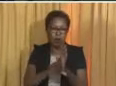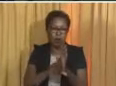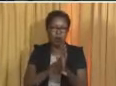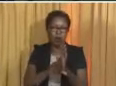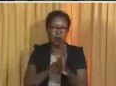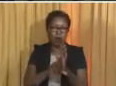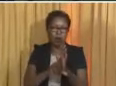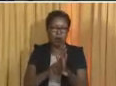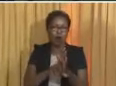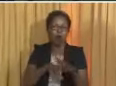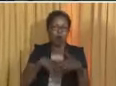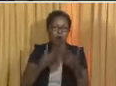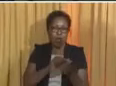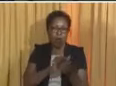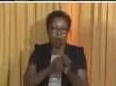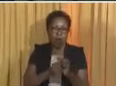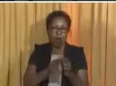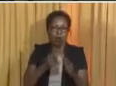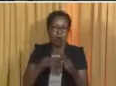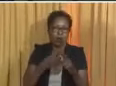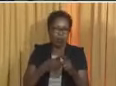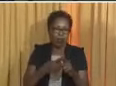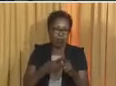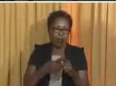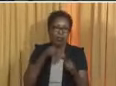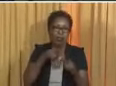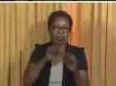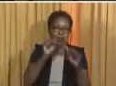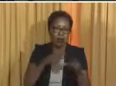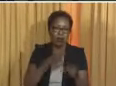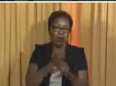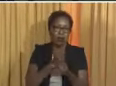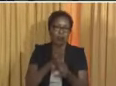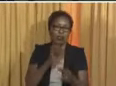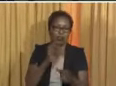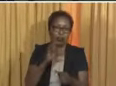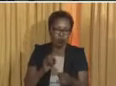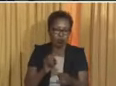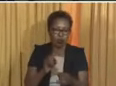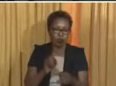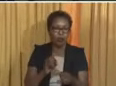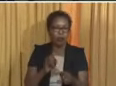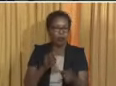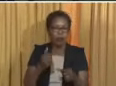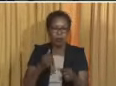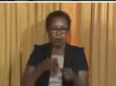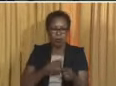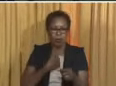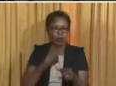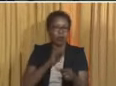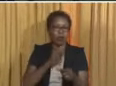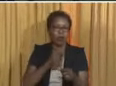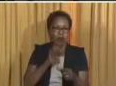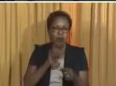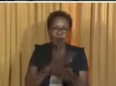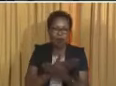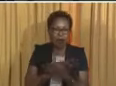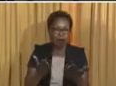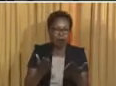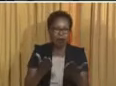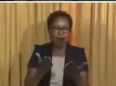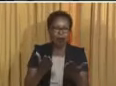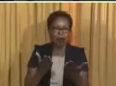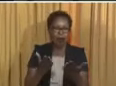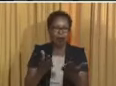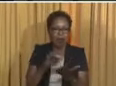or unamendable, they would have expressly done so. On my part, I do not consider any article in the Constitution